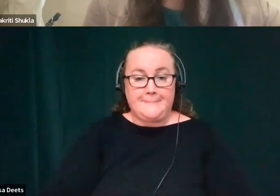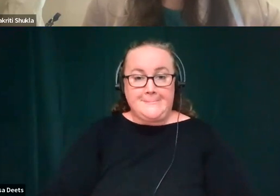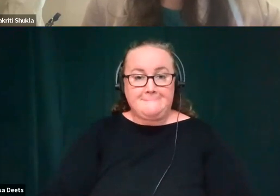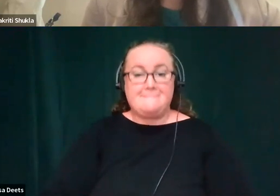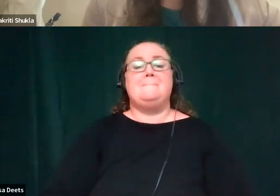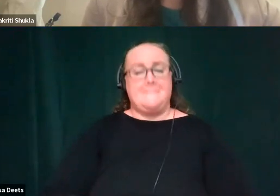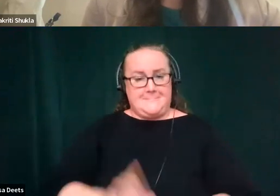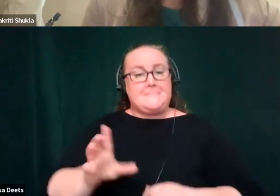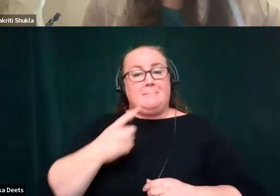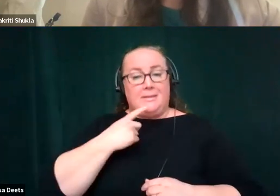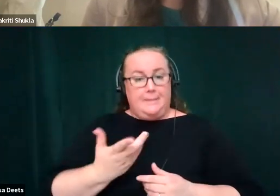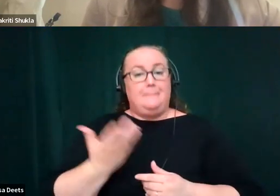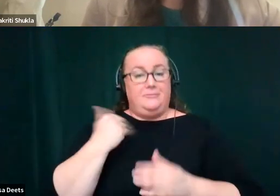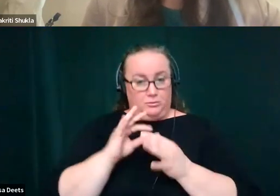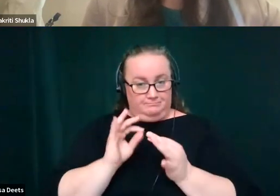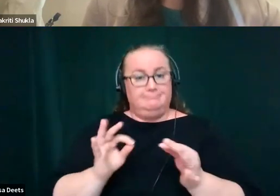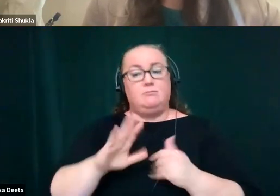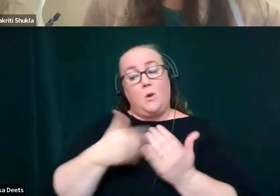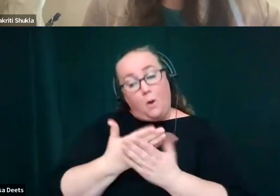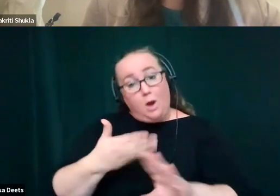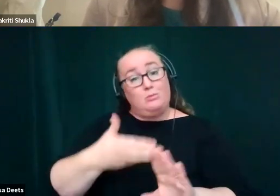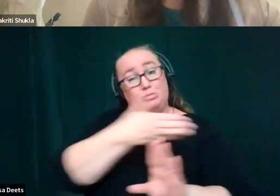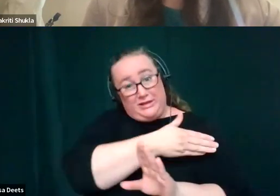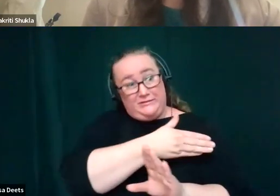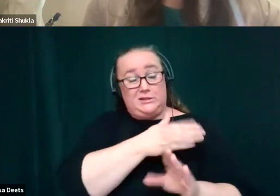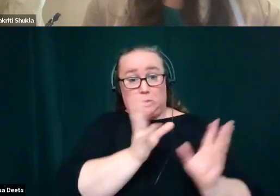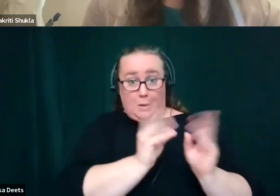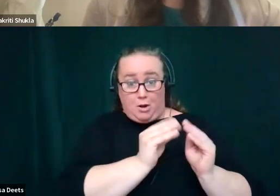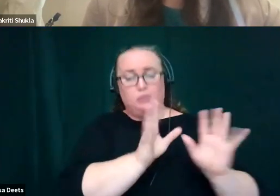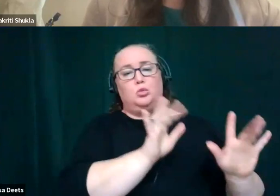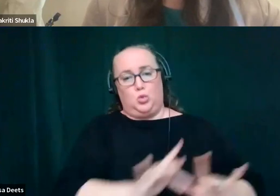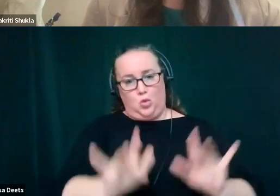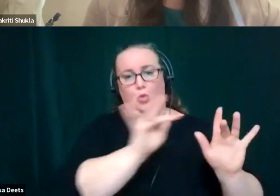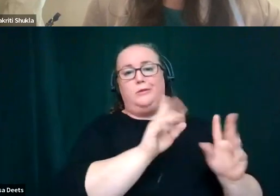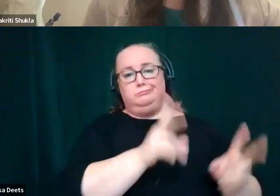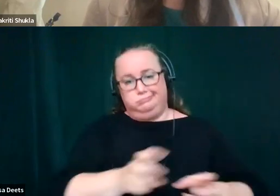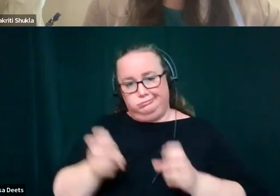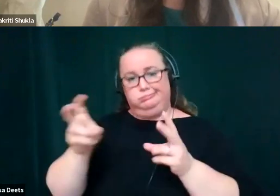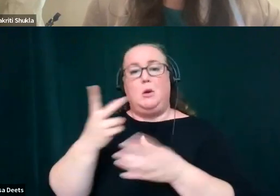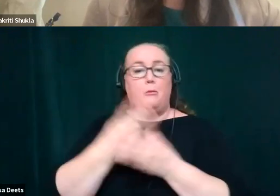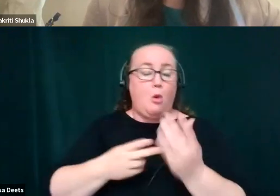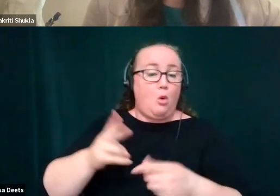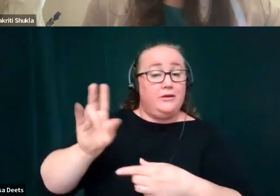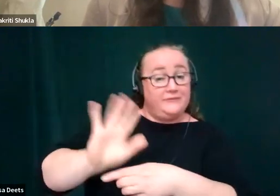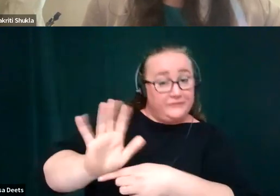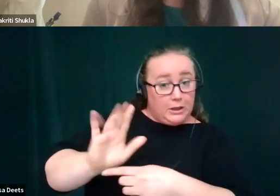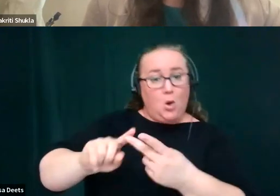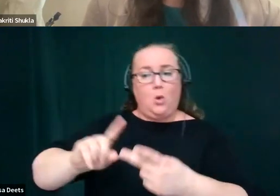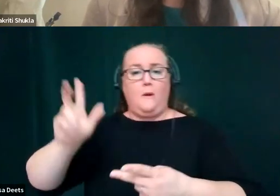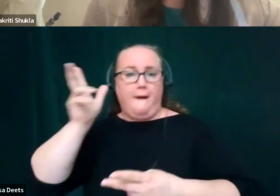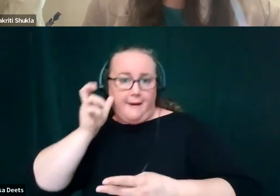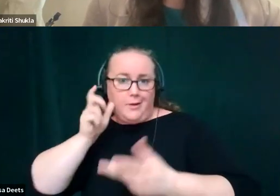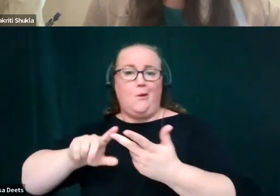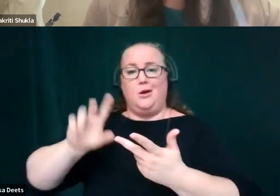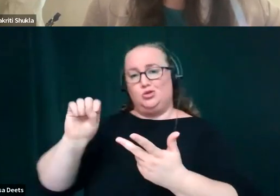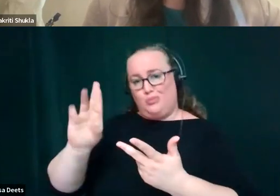Like I said before, all of our previous webinars were recorded and are available in video, audio, and transcript form on our